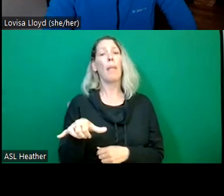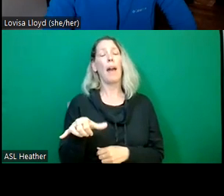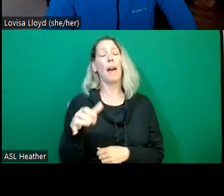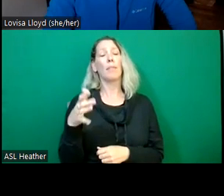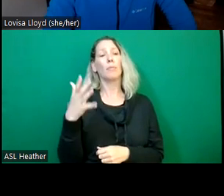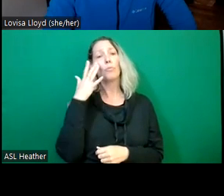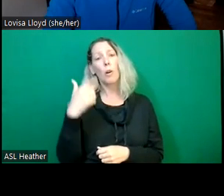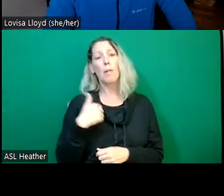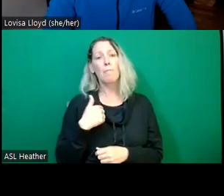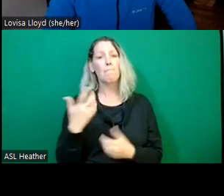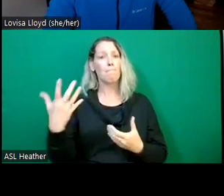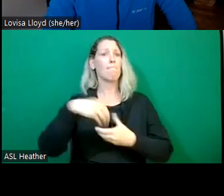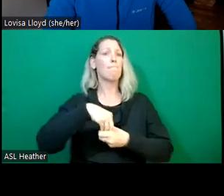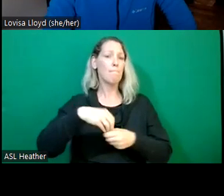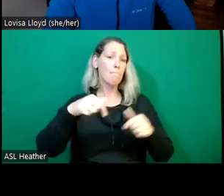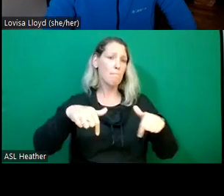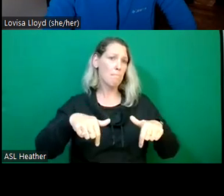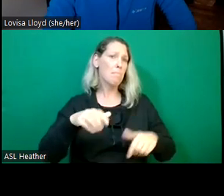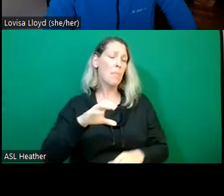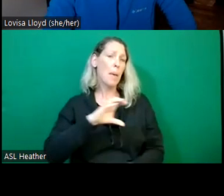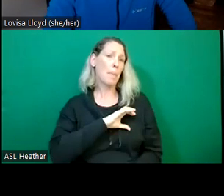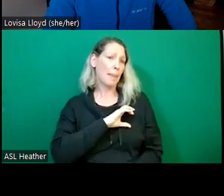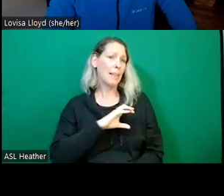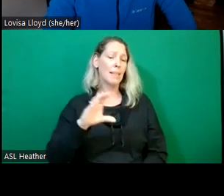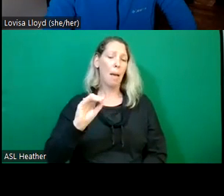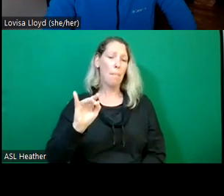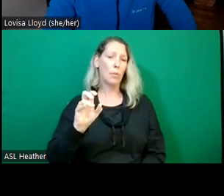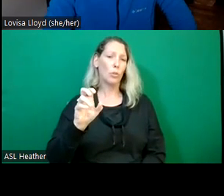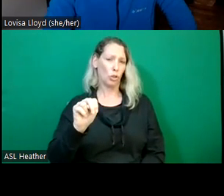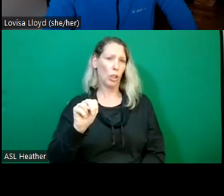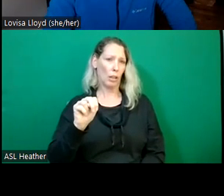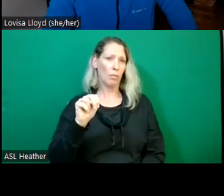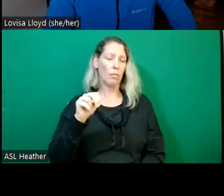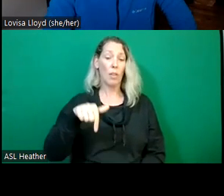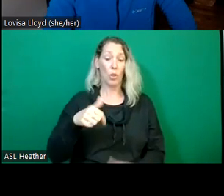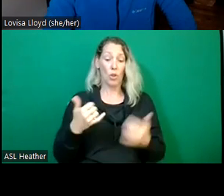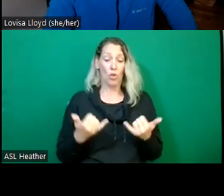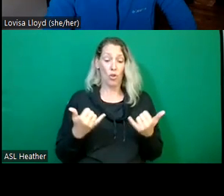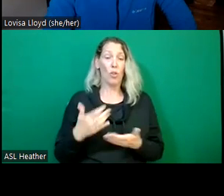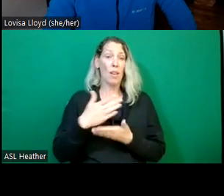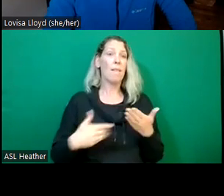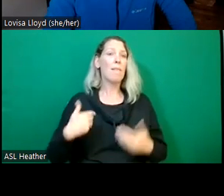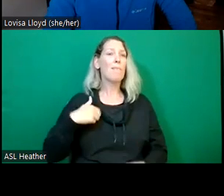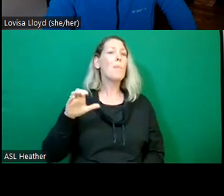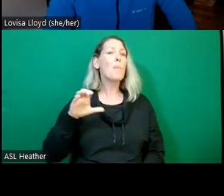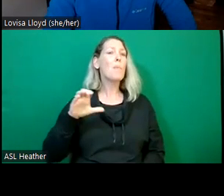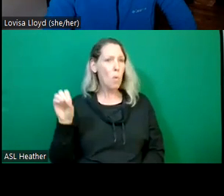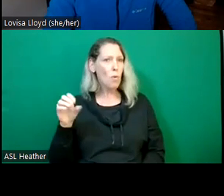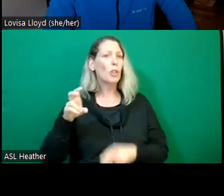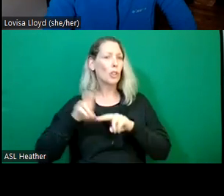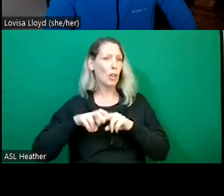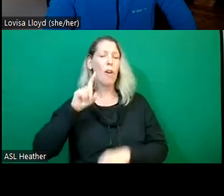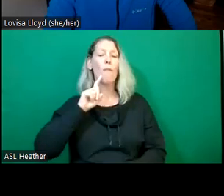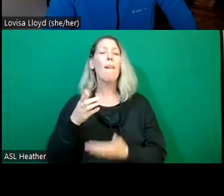me onto our police commission. In this current phase, I am a co-chair for the